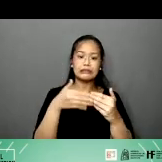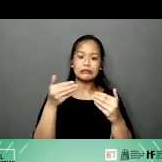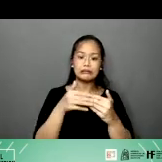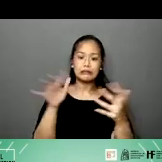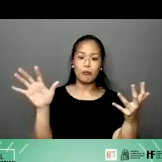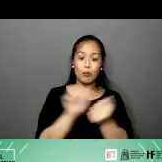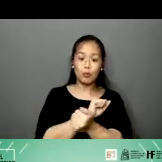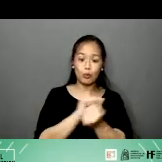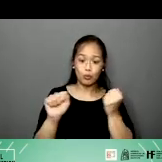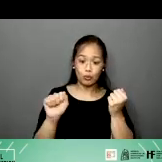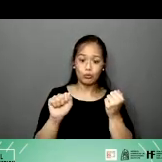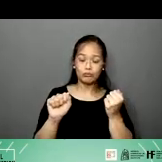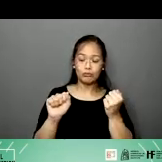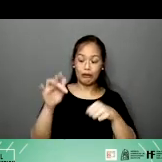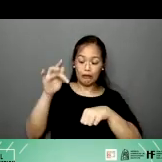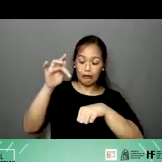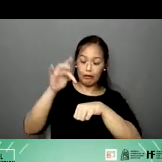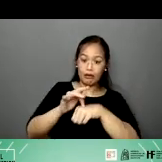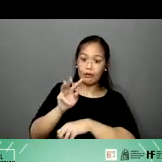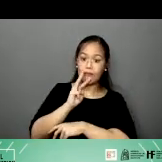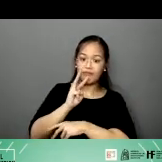for example, to water and other